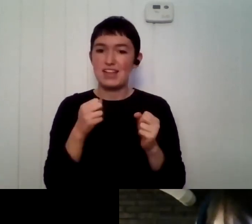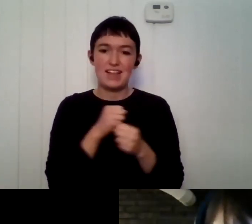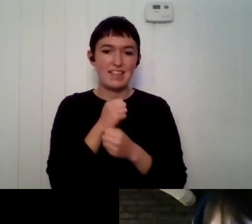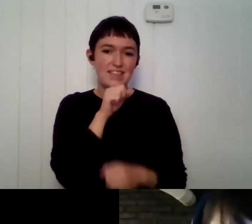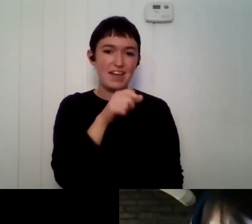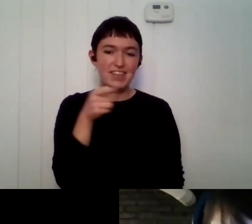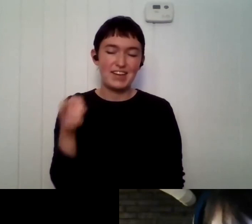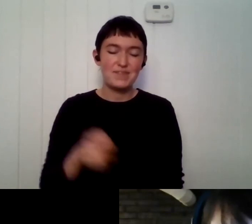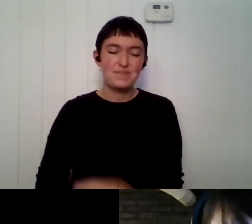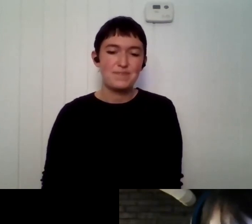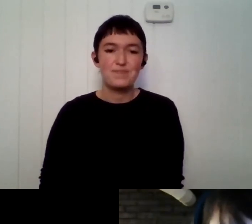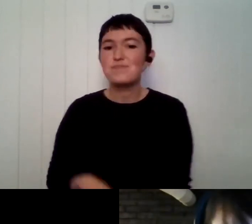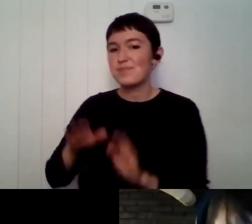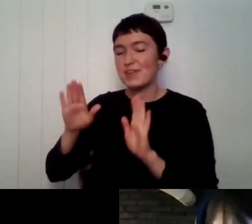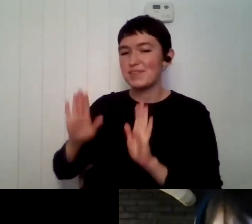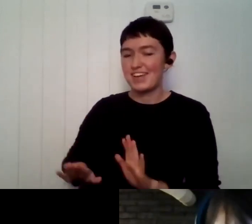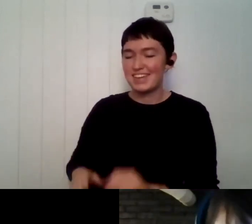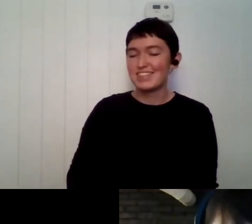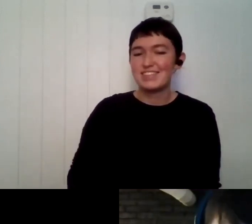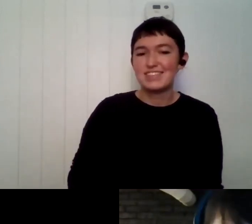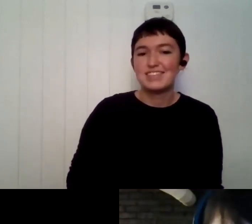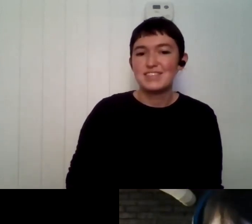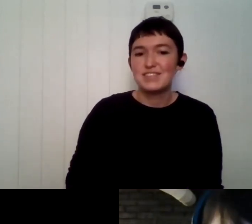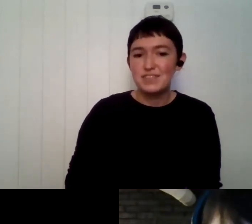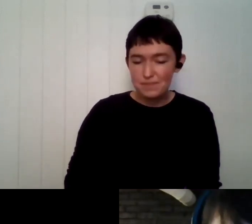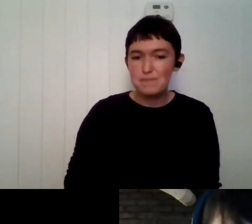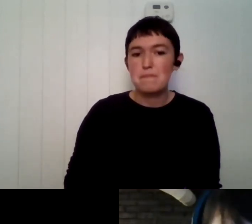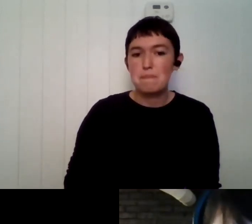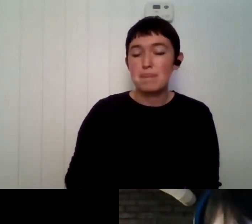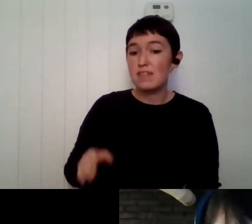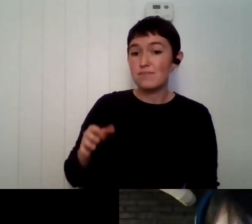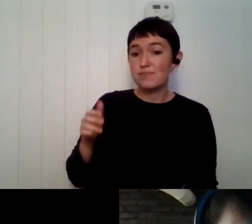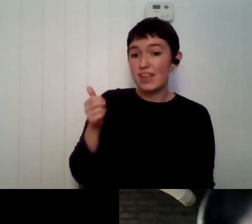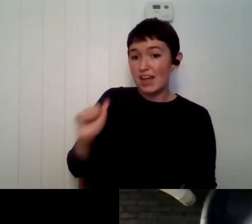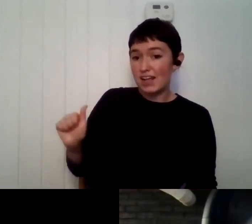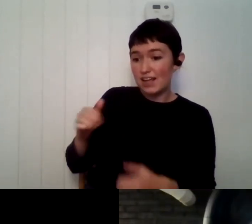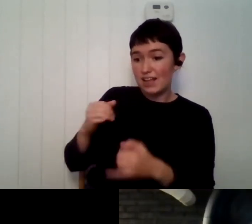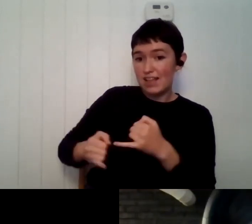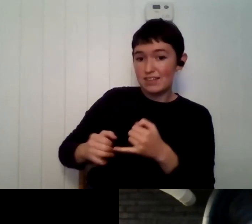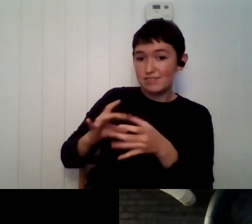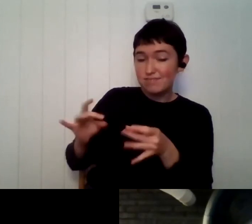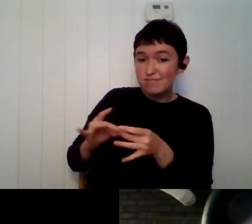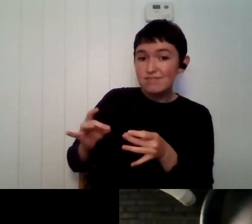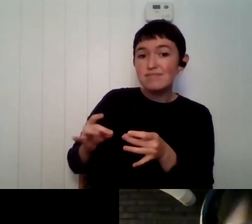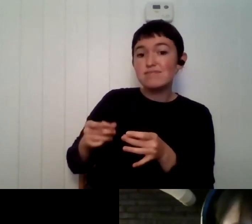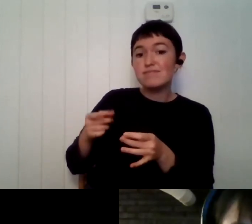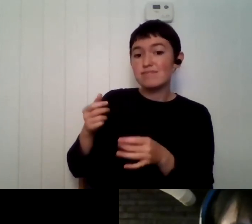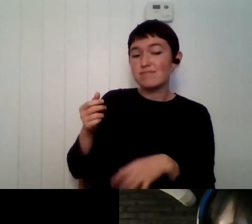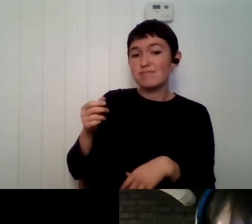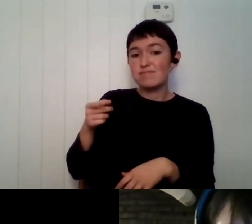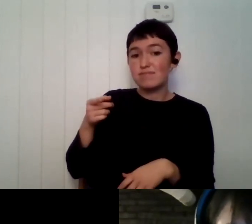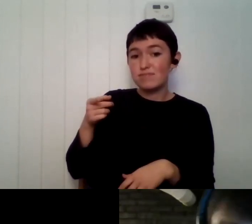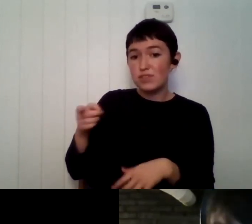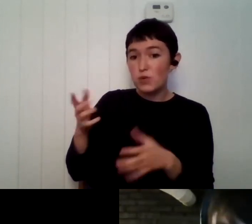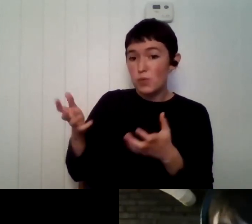Sounds good. Sounds good. All right. Okay. Do you have anything else you want to share with us? Do you have places you want us to go? Things do you want us to